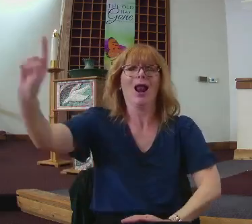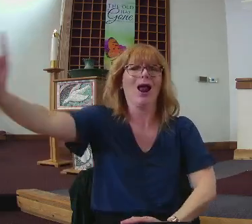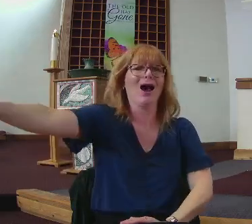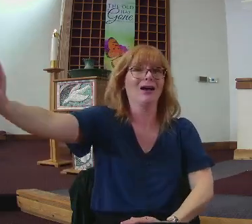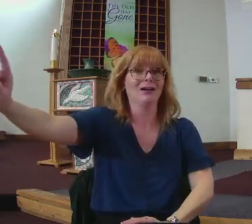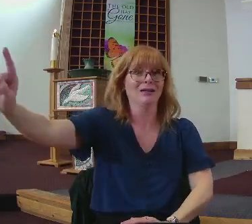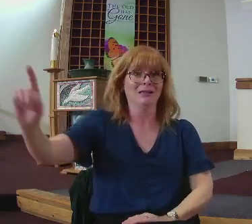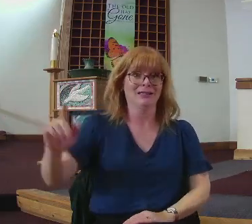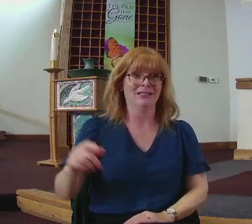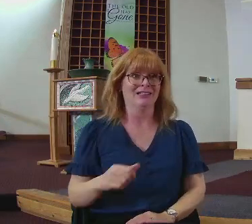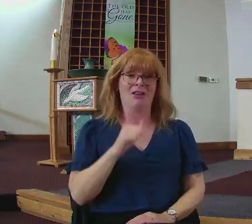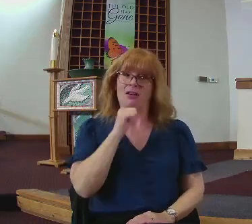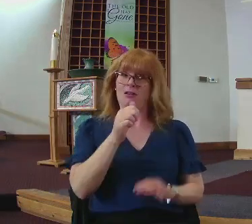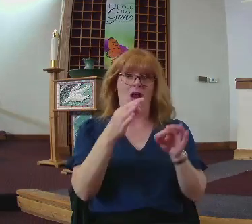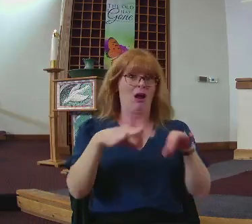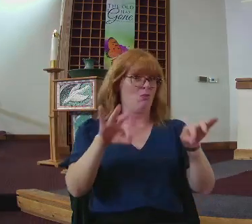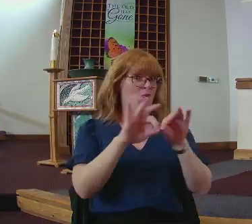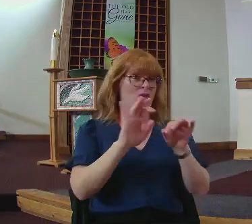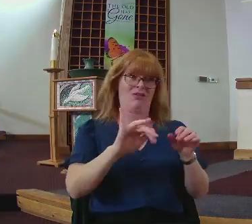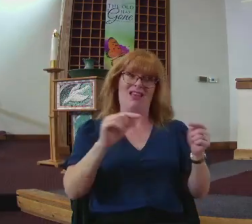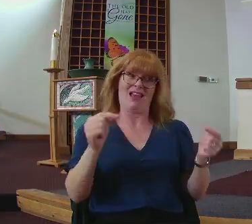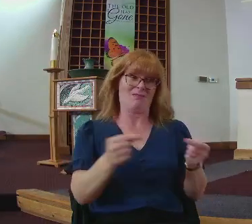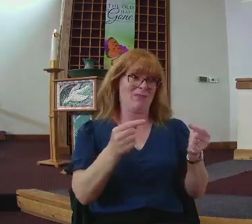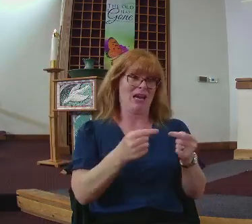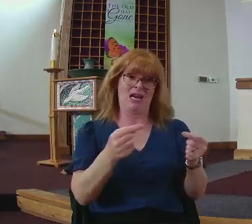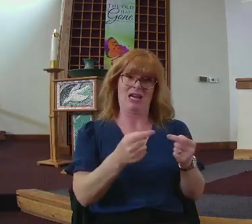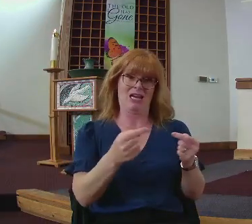It's not worth that pain to get cleaned out.